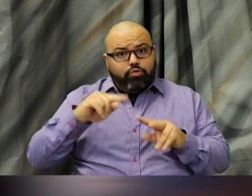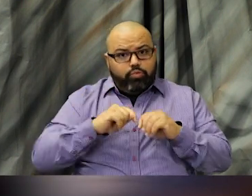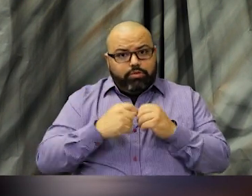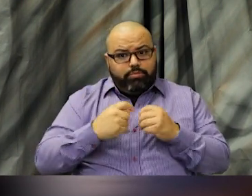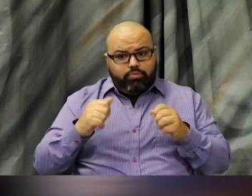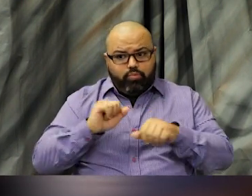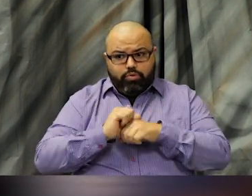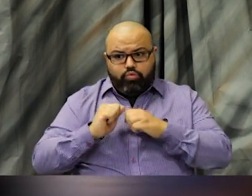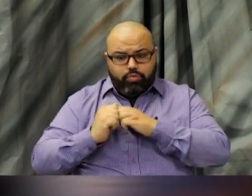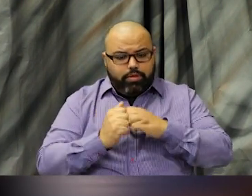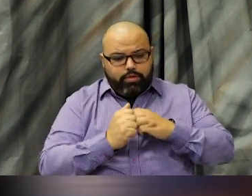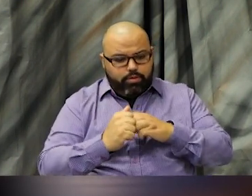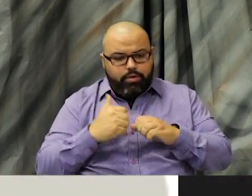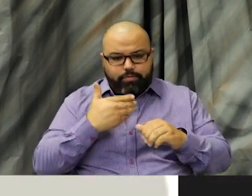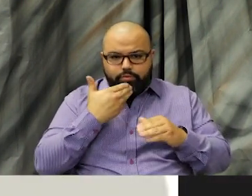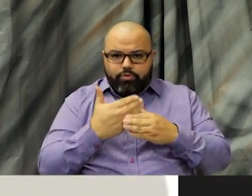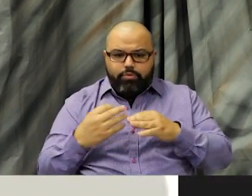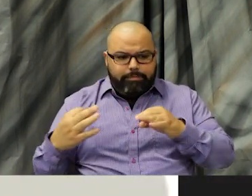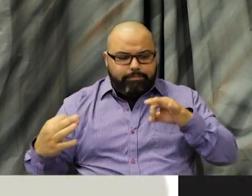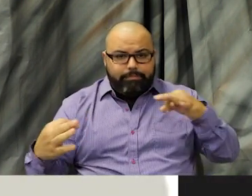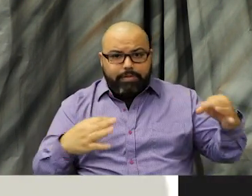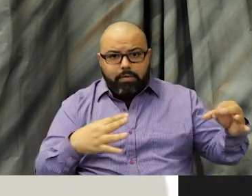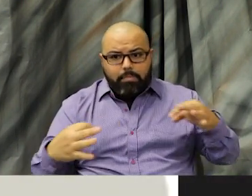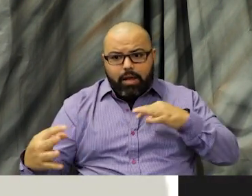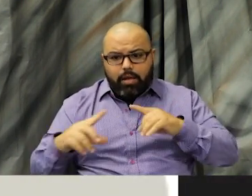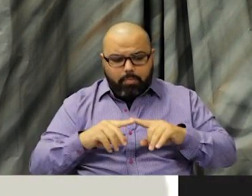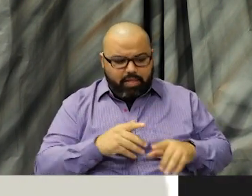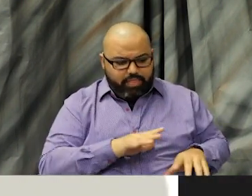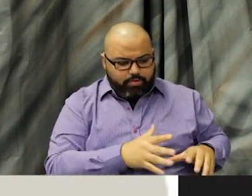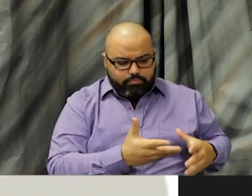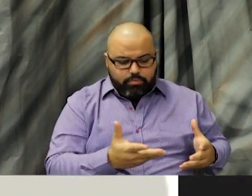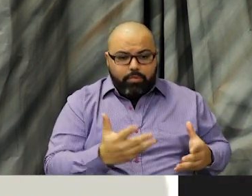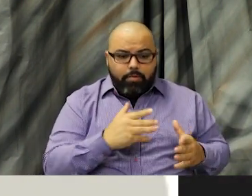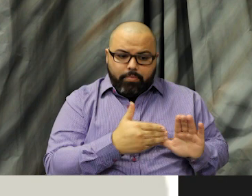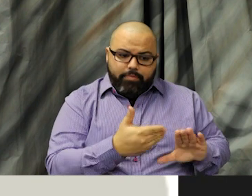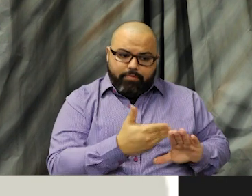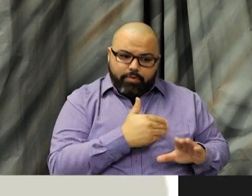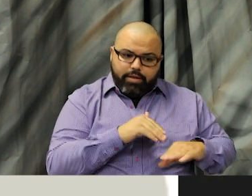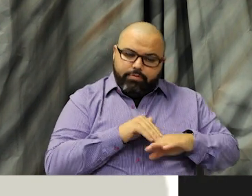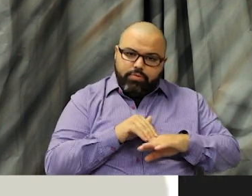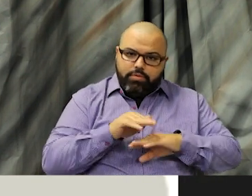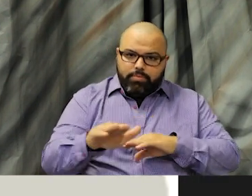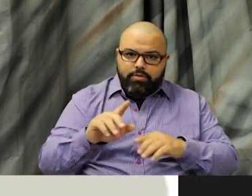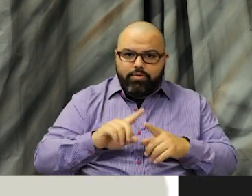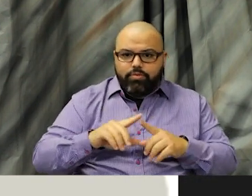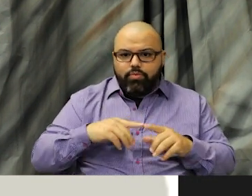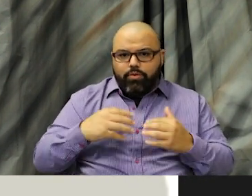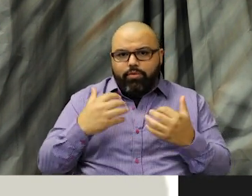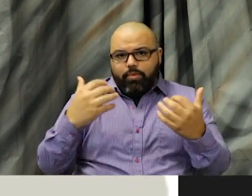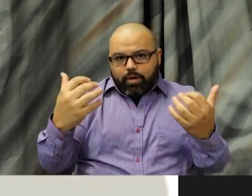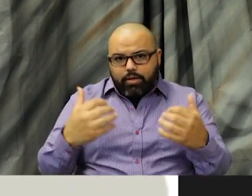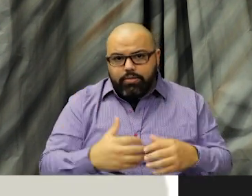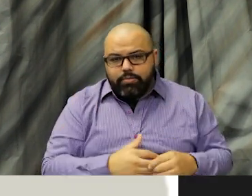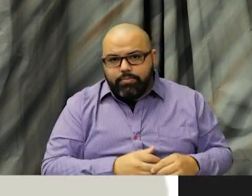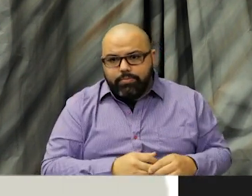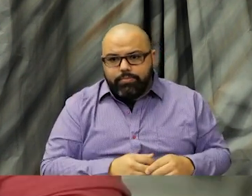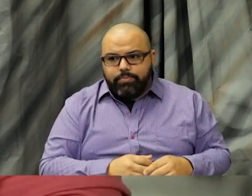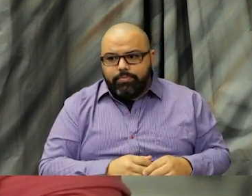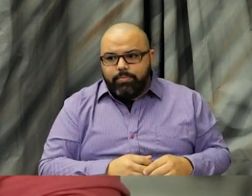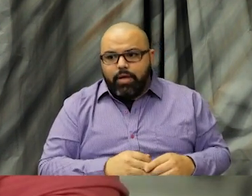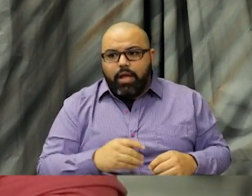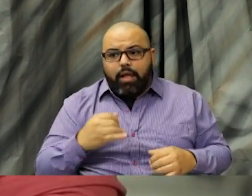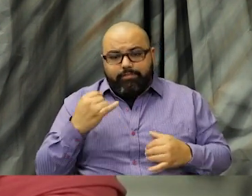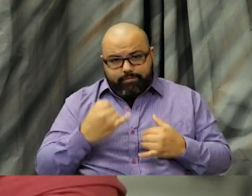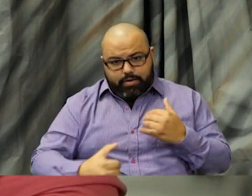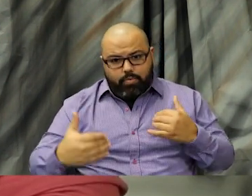together and give each other meaningful feedback about their product before they actually have to submit it to their audience.